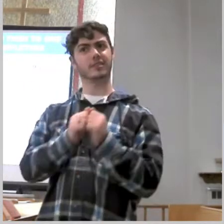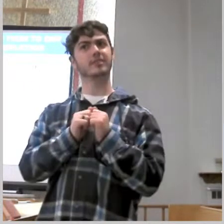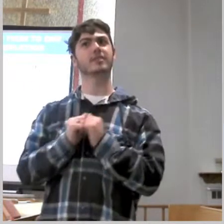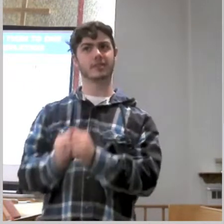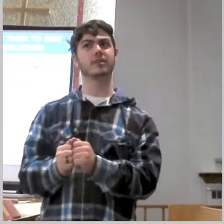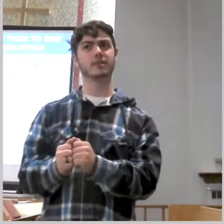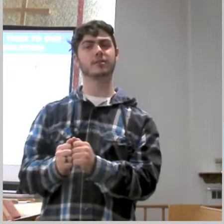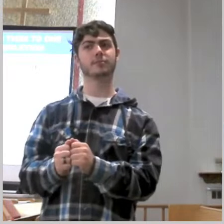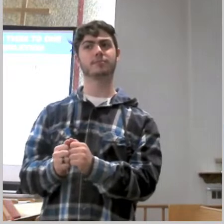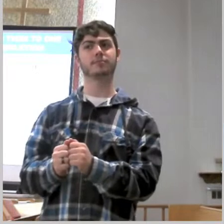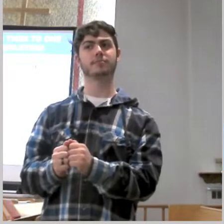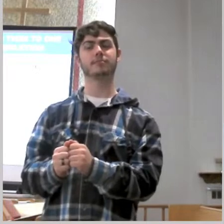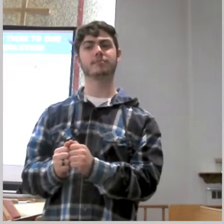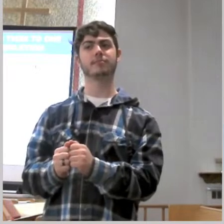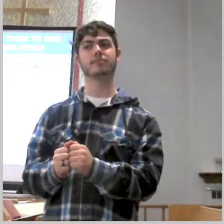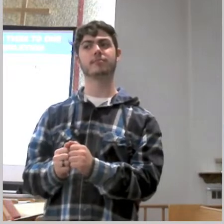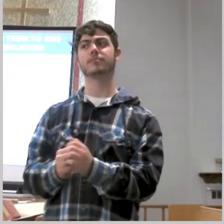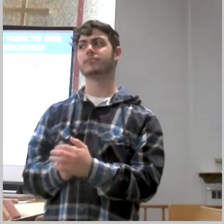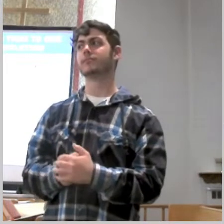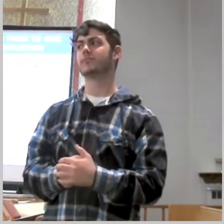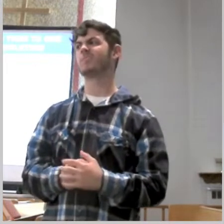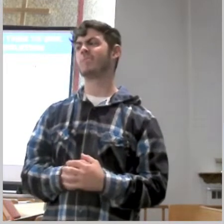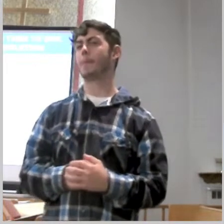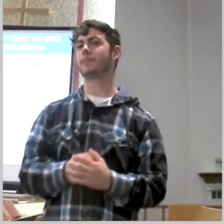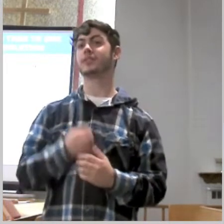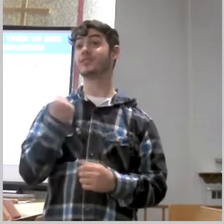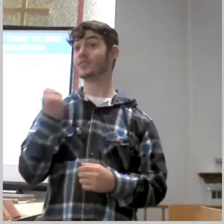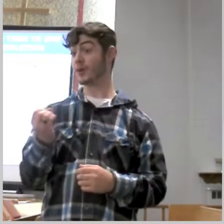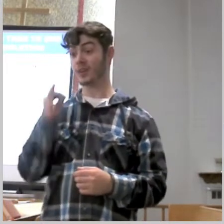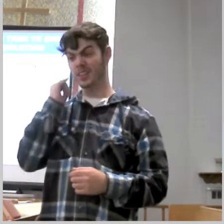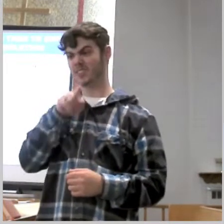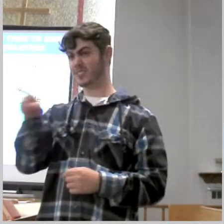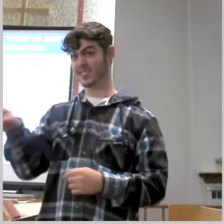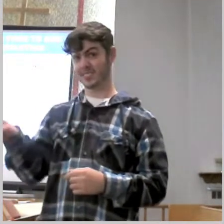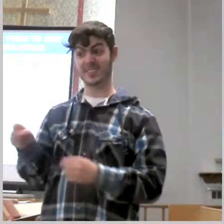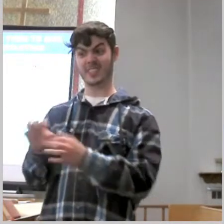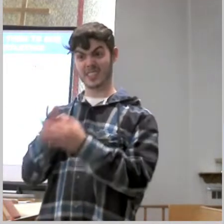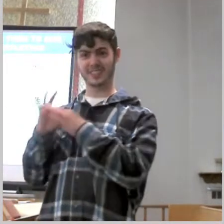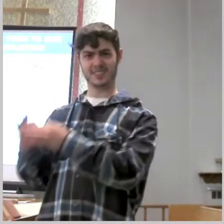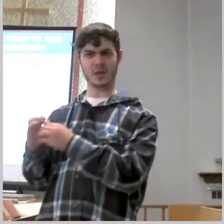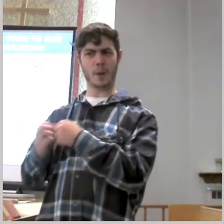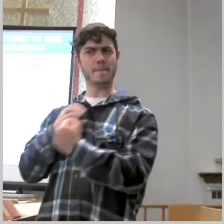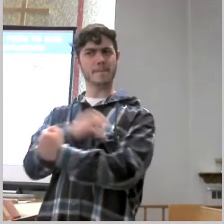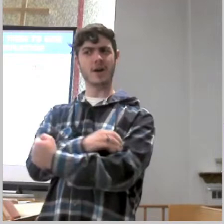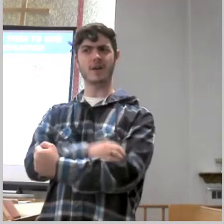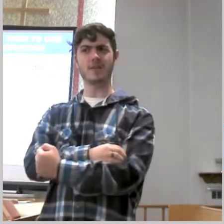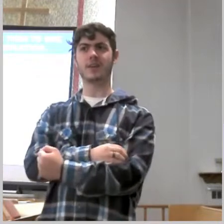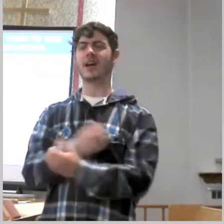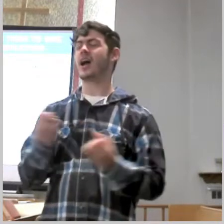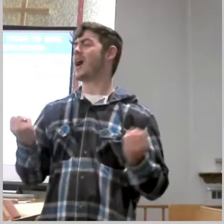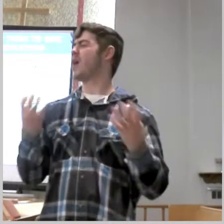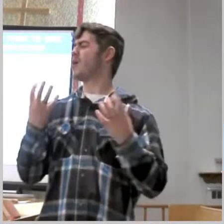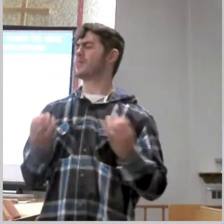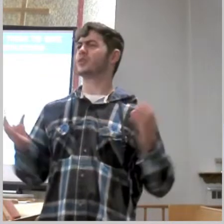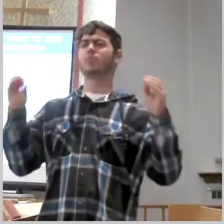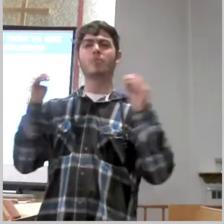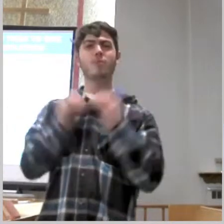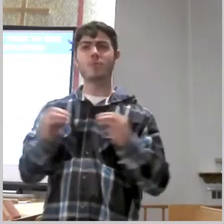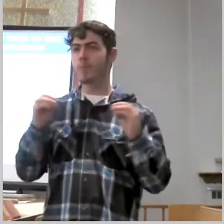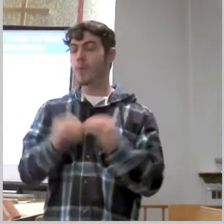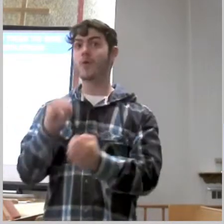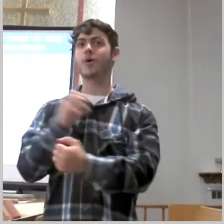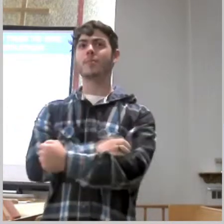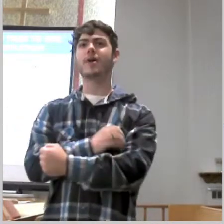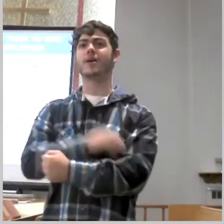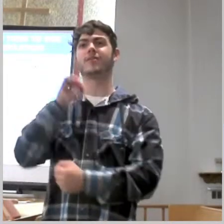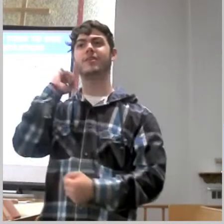in unison. How much more powerful then if we gather in solidarity, not for